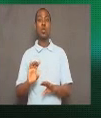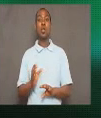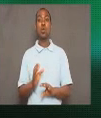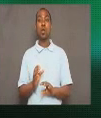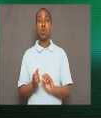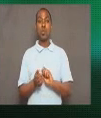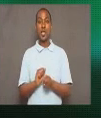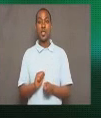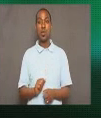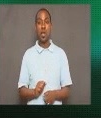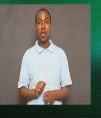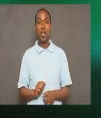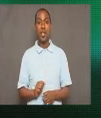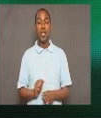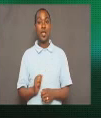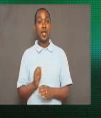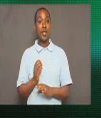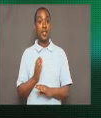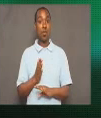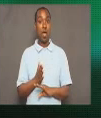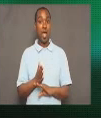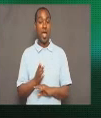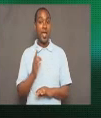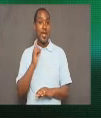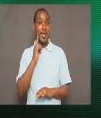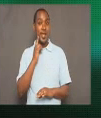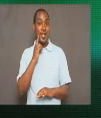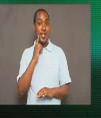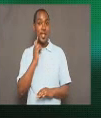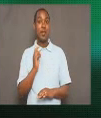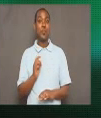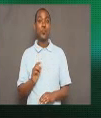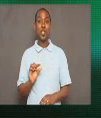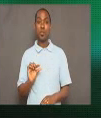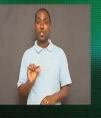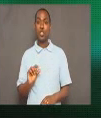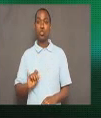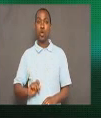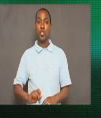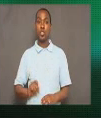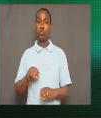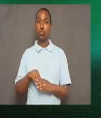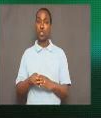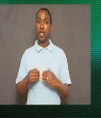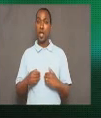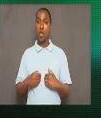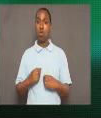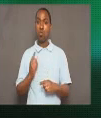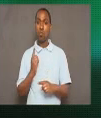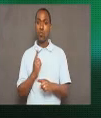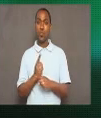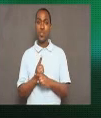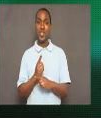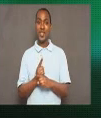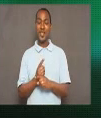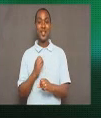Enzymes that work in the small intestine work most effectively in